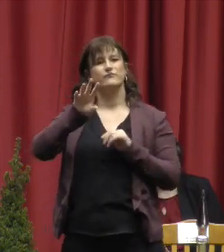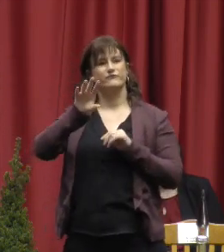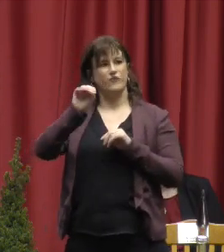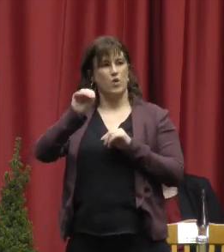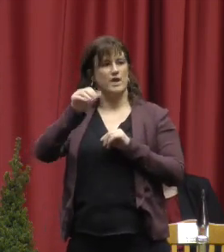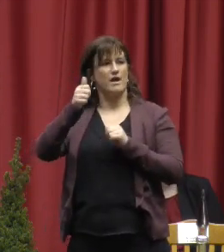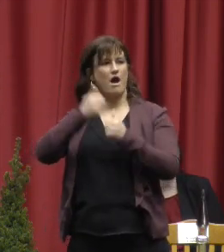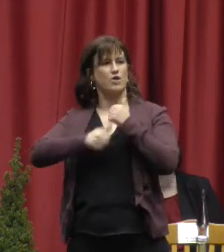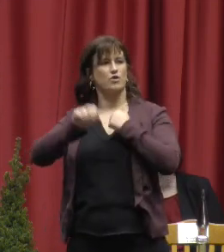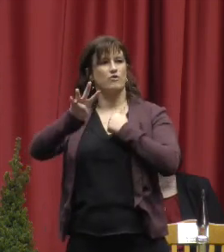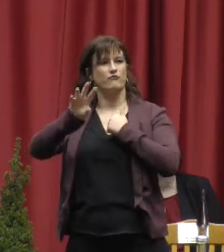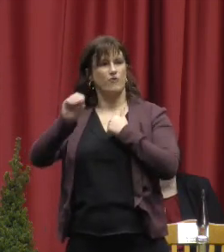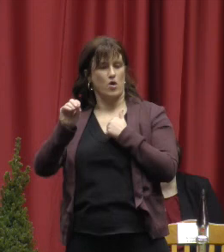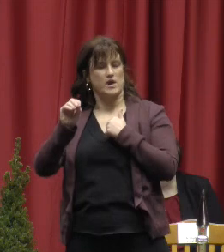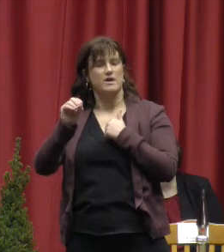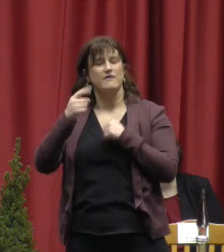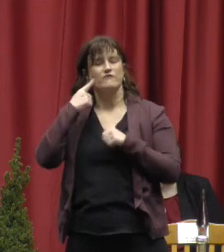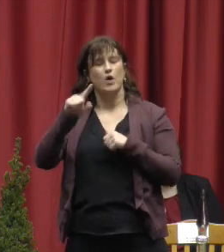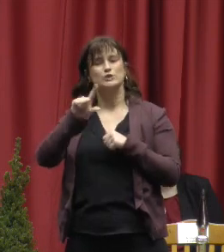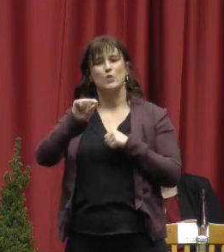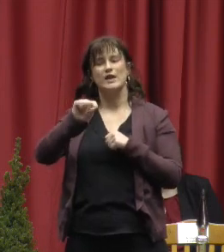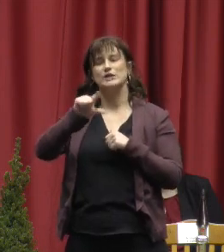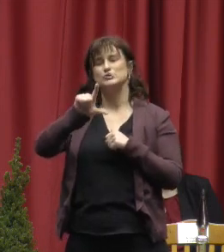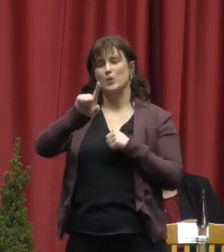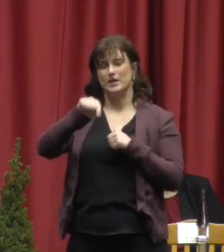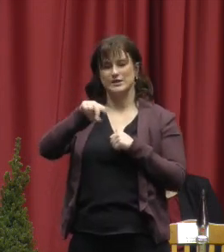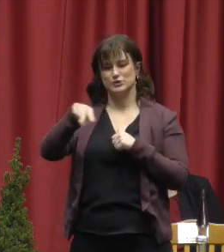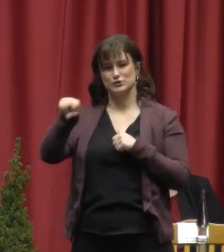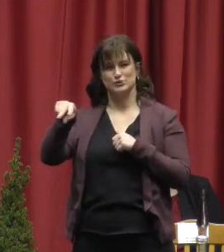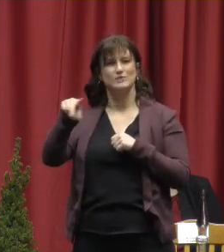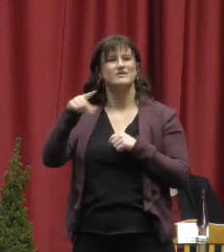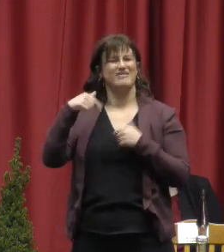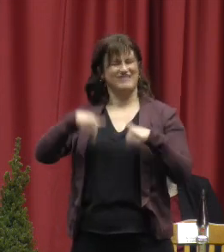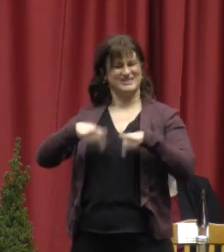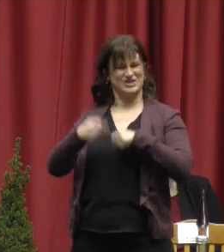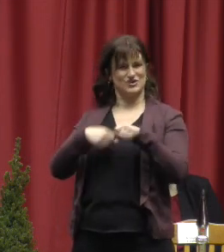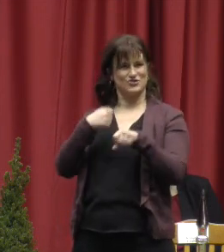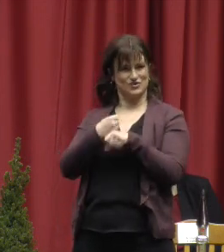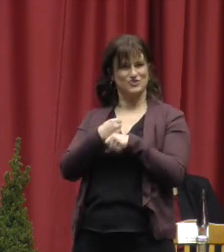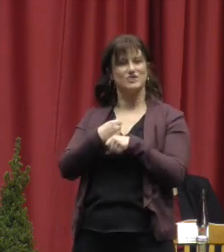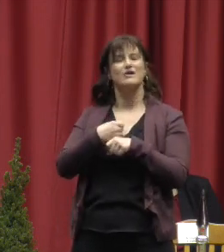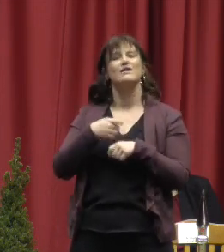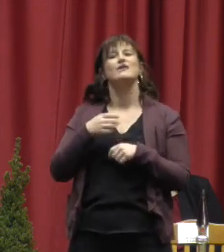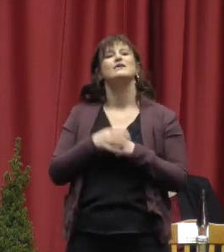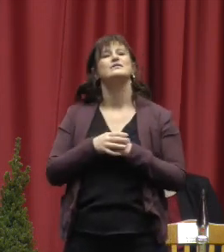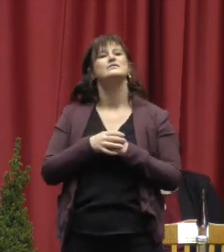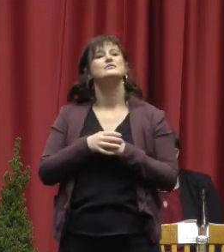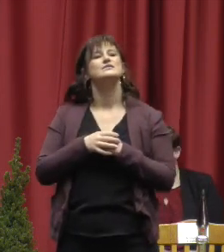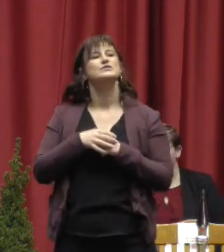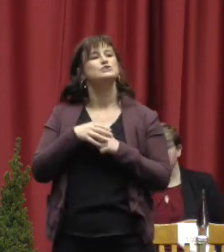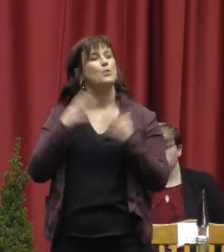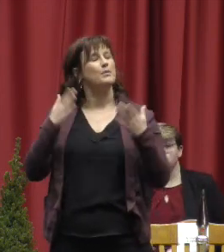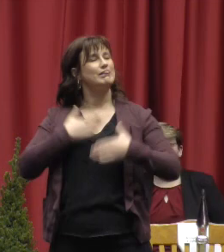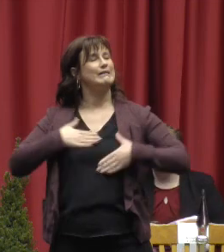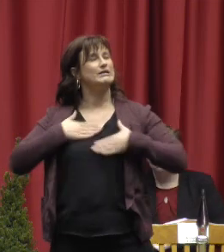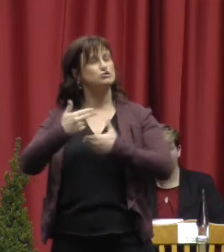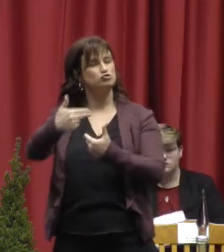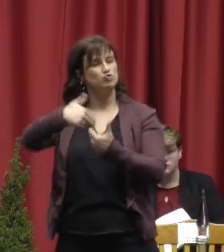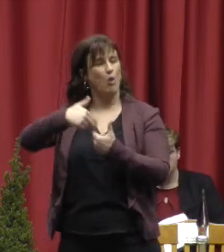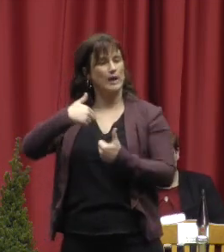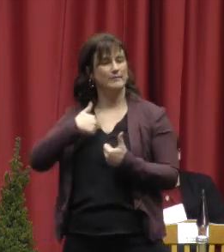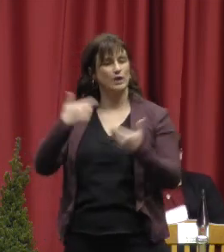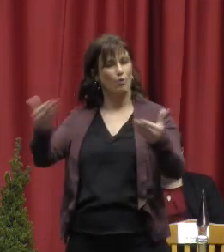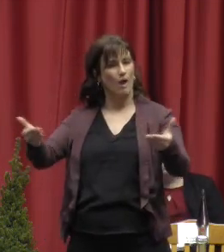Pro Remodeler, a national distribution publication for the professional remodeling industry. Please join me in welcoming Jay